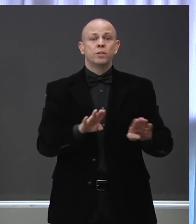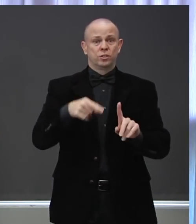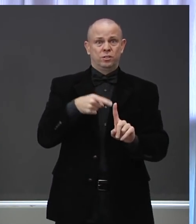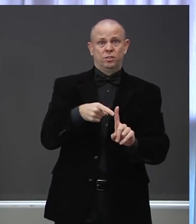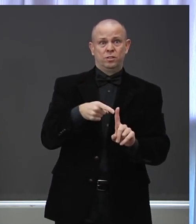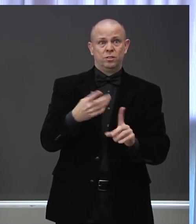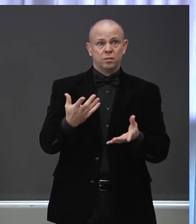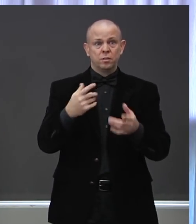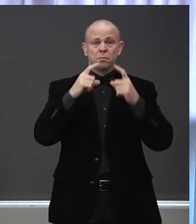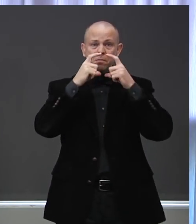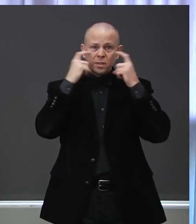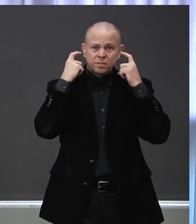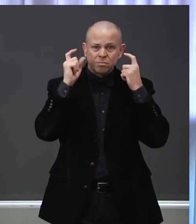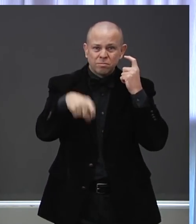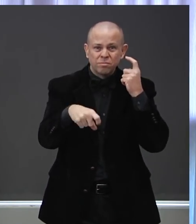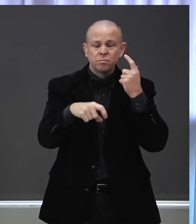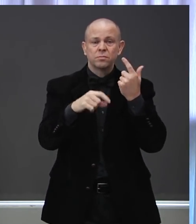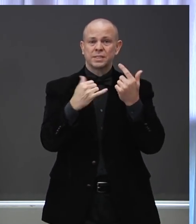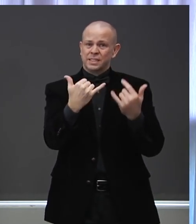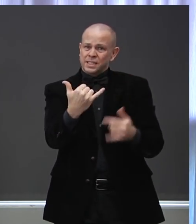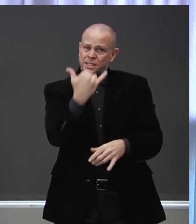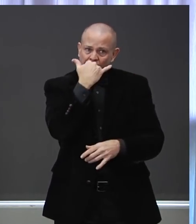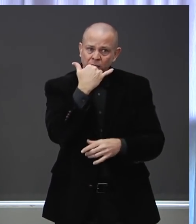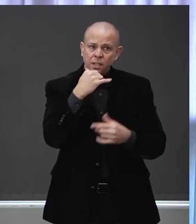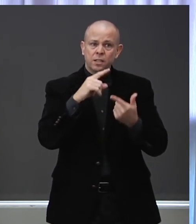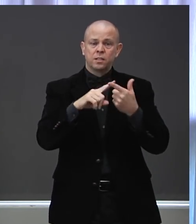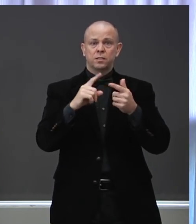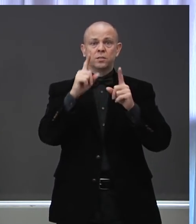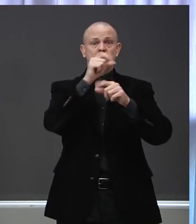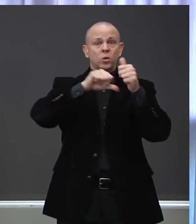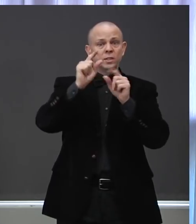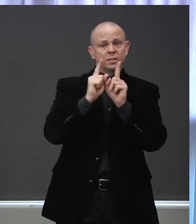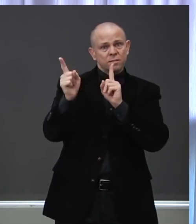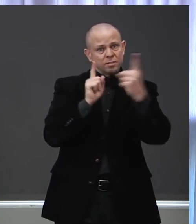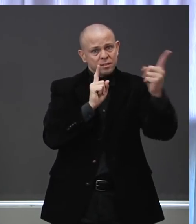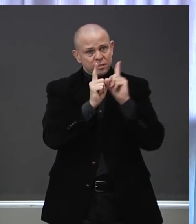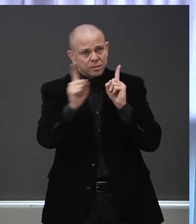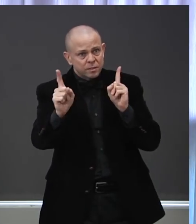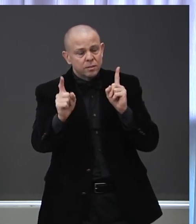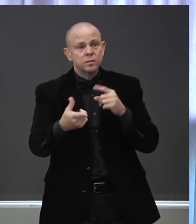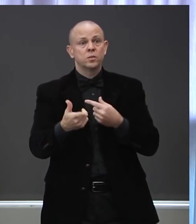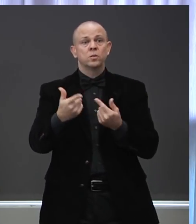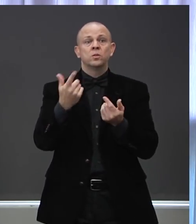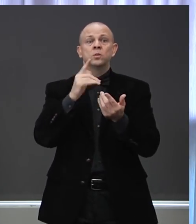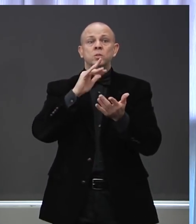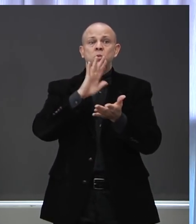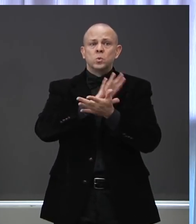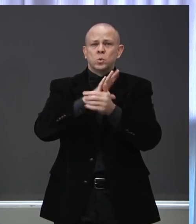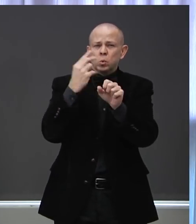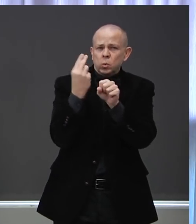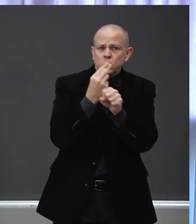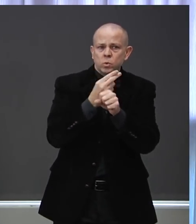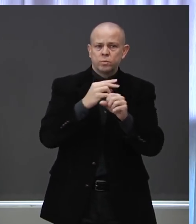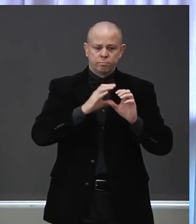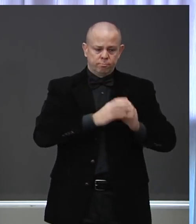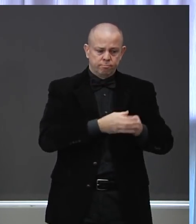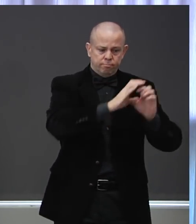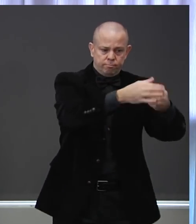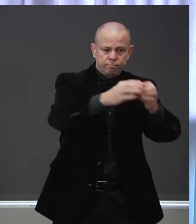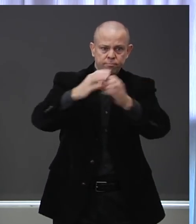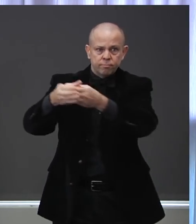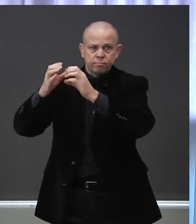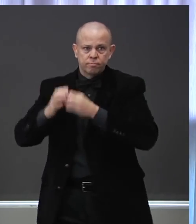face coverings on, maintaining physical distancing, in schools using tools like cohorting, having good